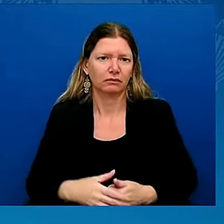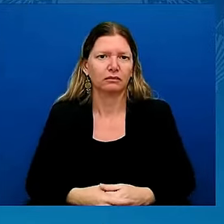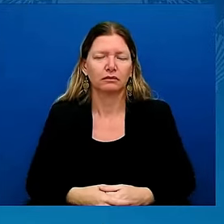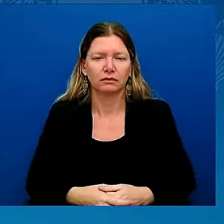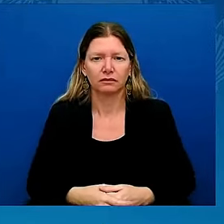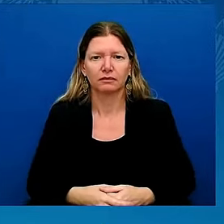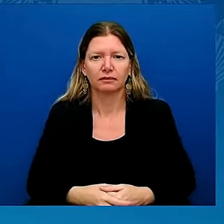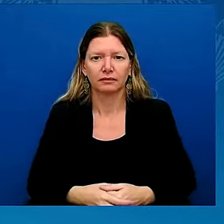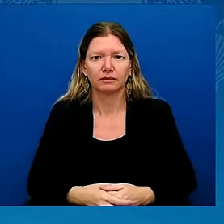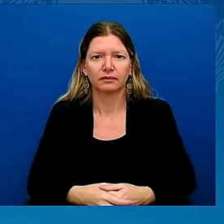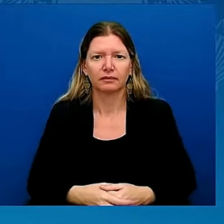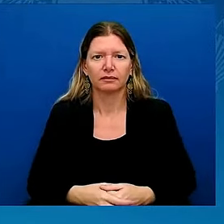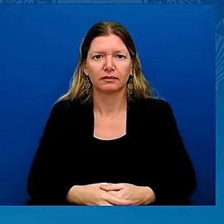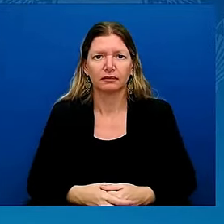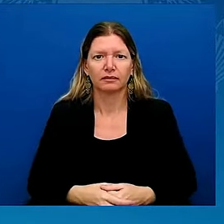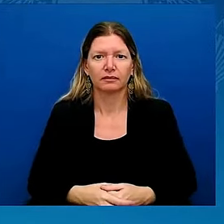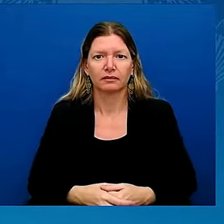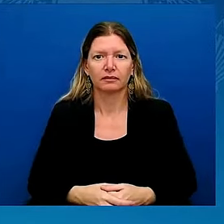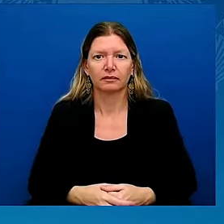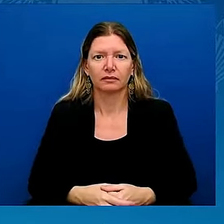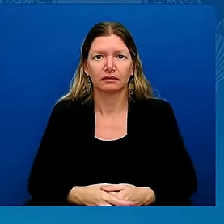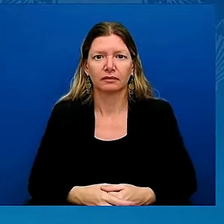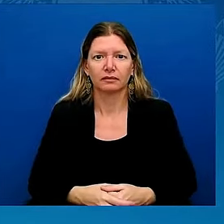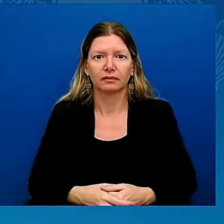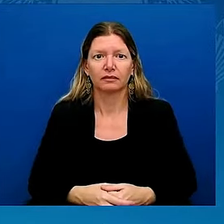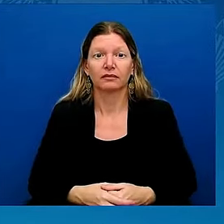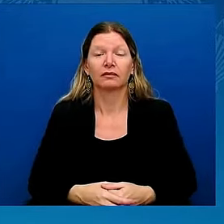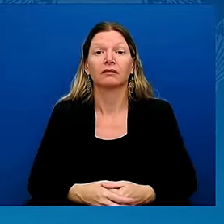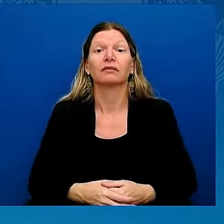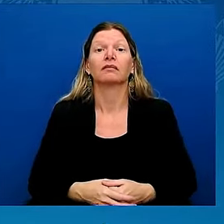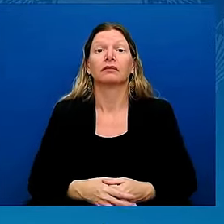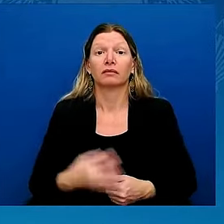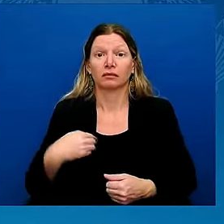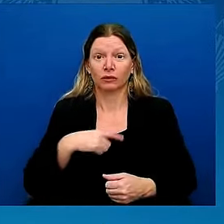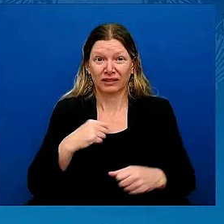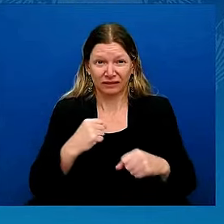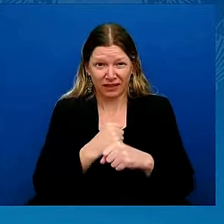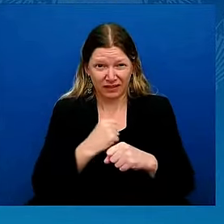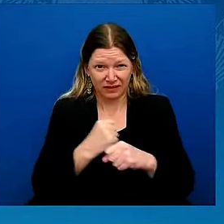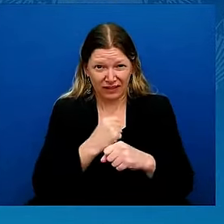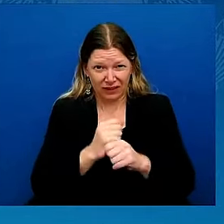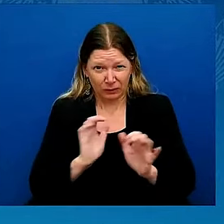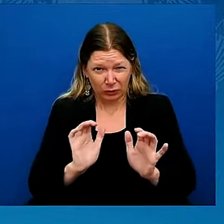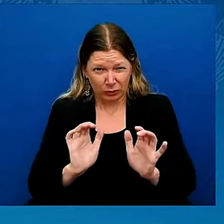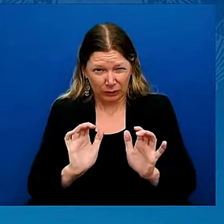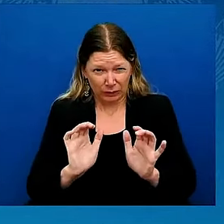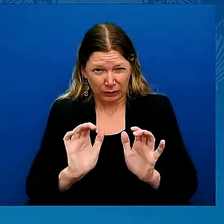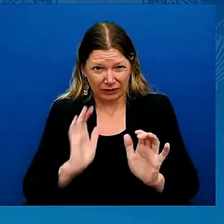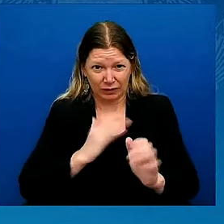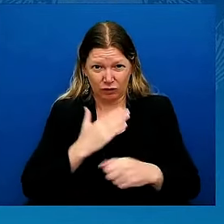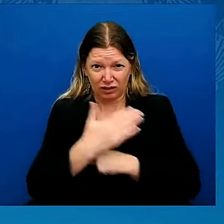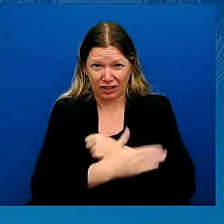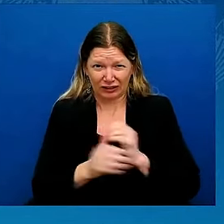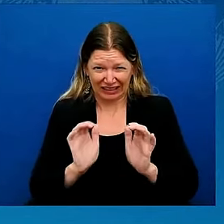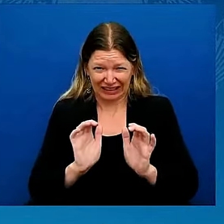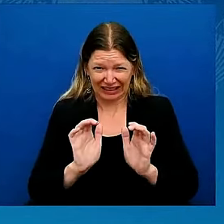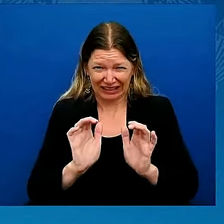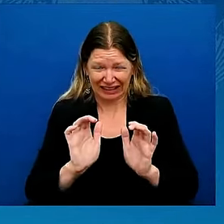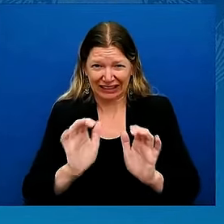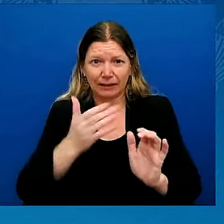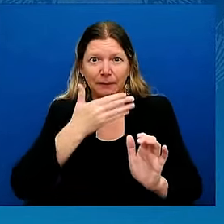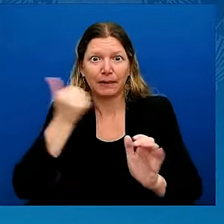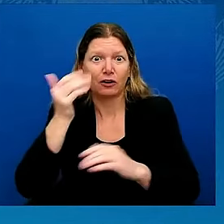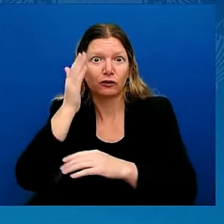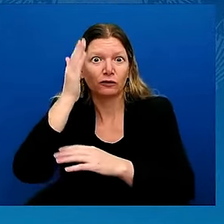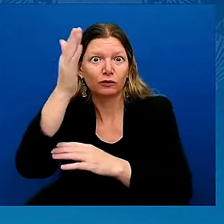And while we fight to move our nation forward to a brighter future, Donald Trump and his extremist allies will keep trying to